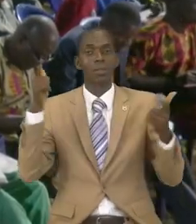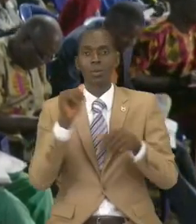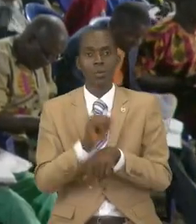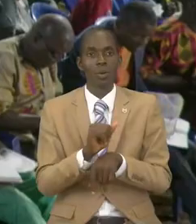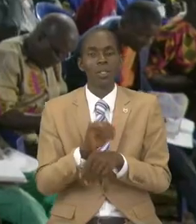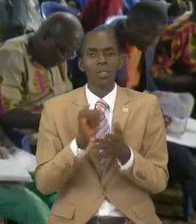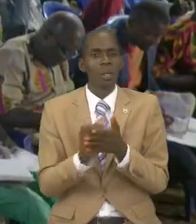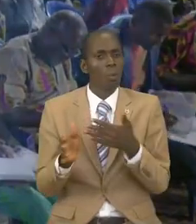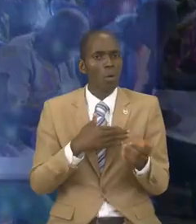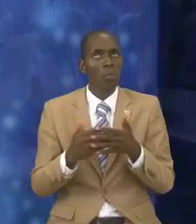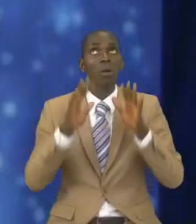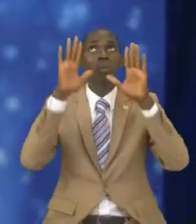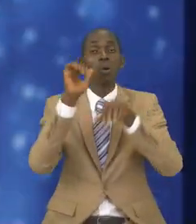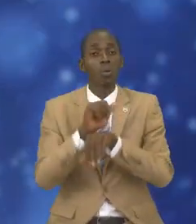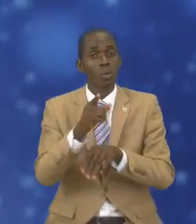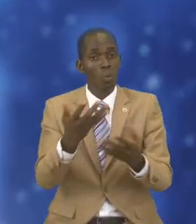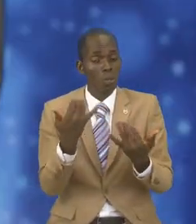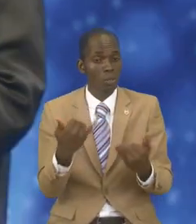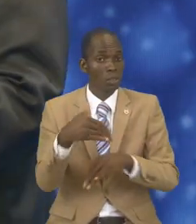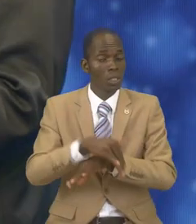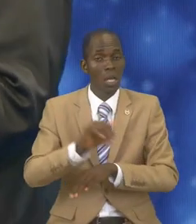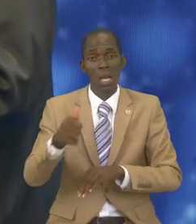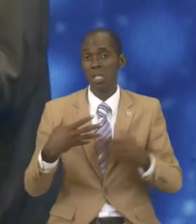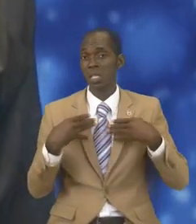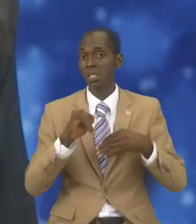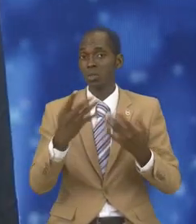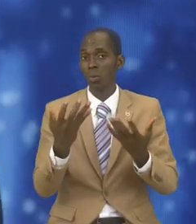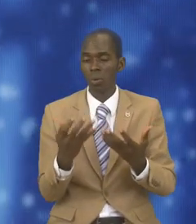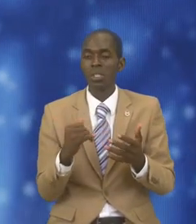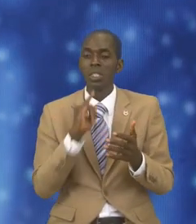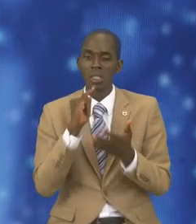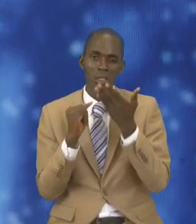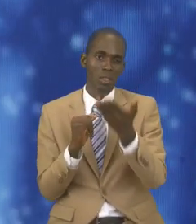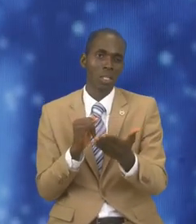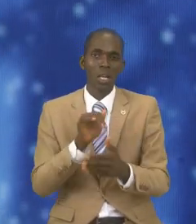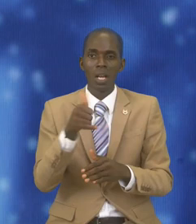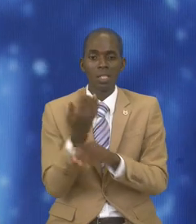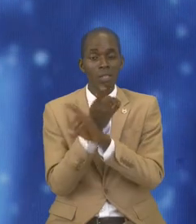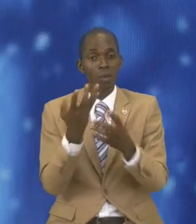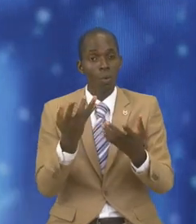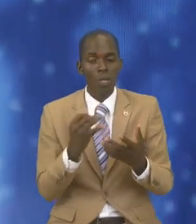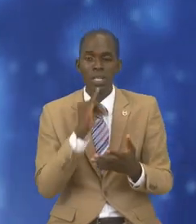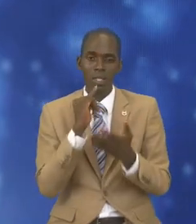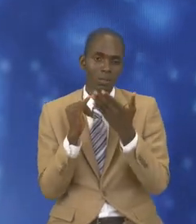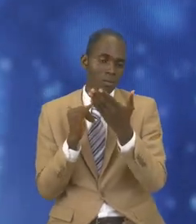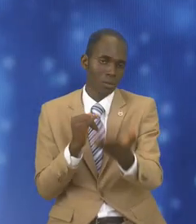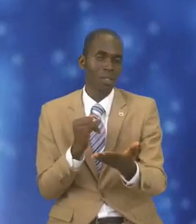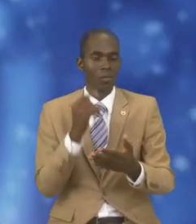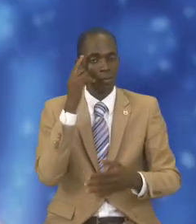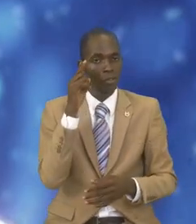want tonight available, any healing you want tonight available, any deliverance you want tonight